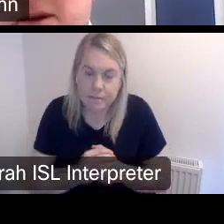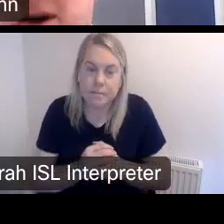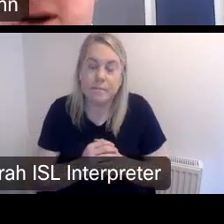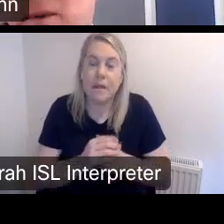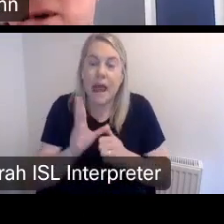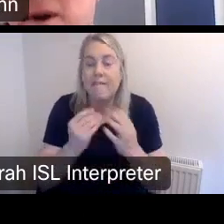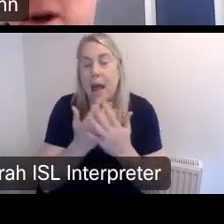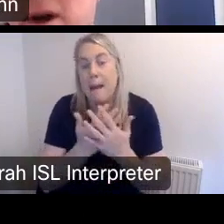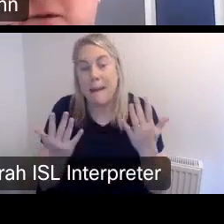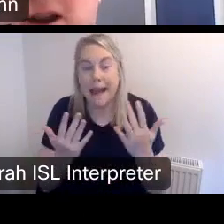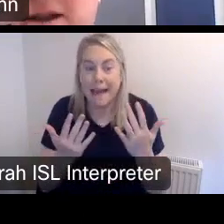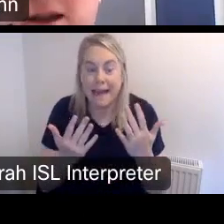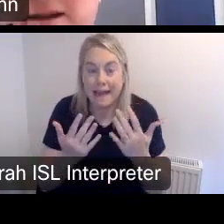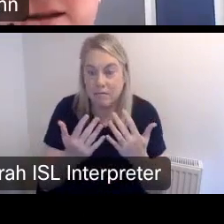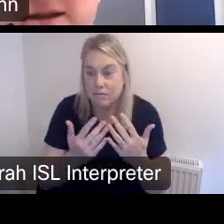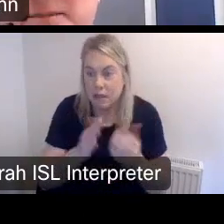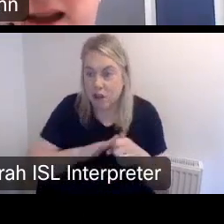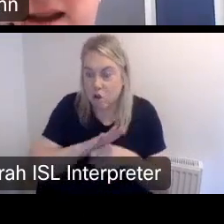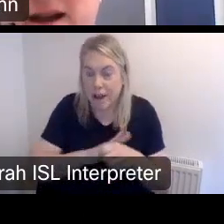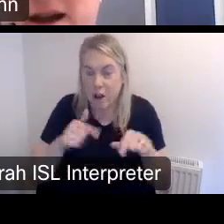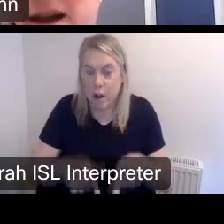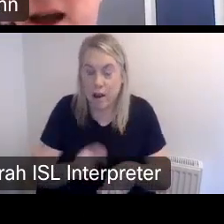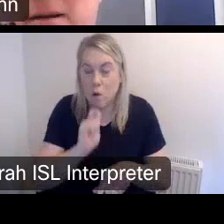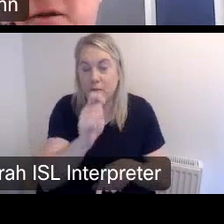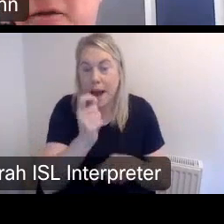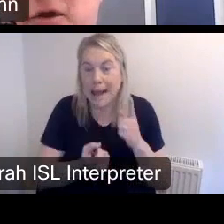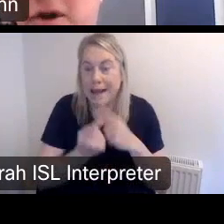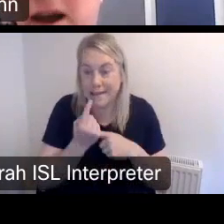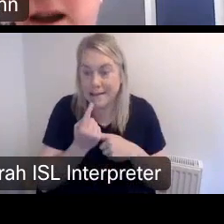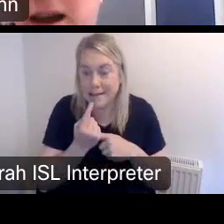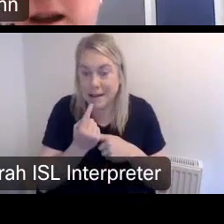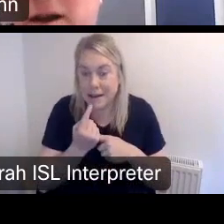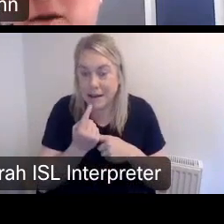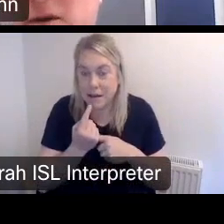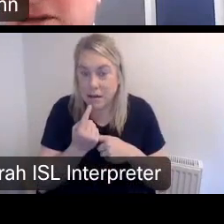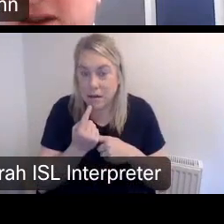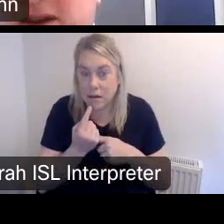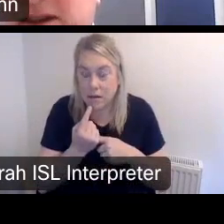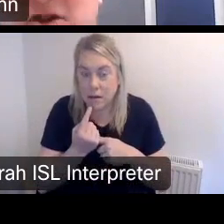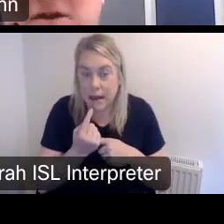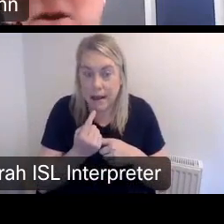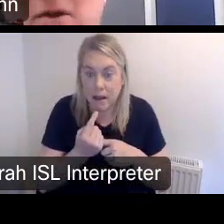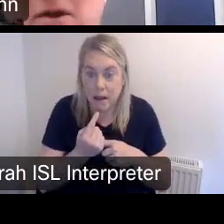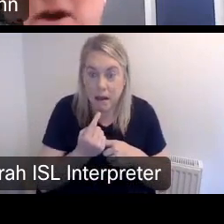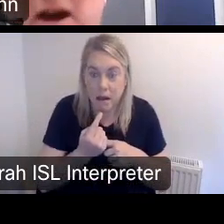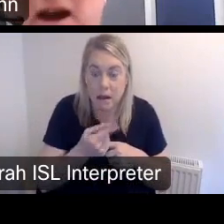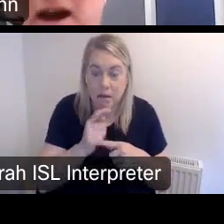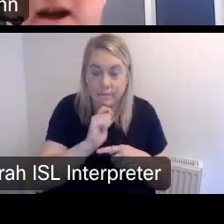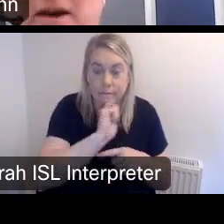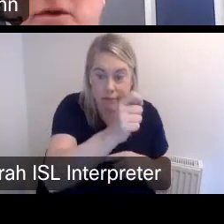cases probably where a notified incident is made before any, you know, investigation